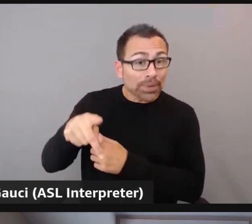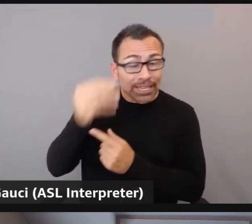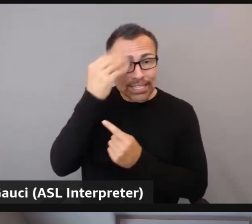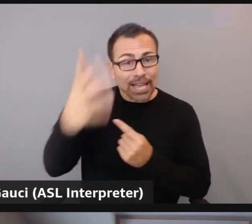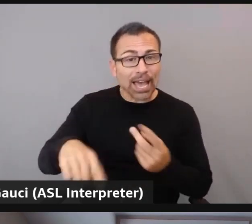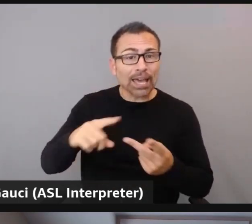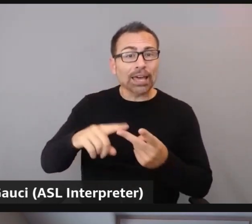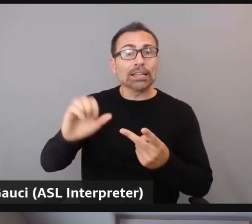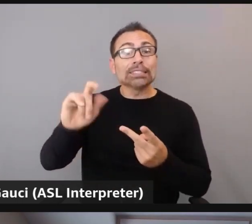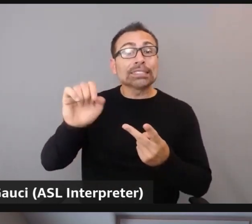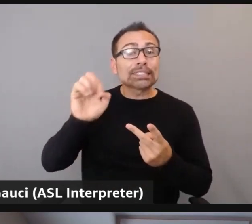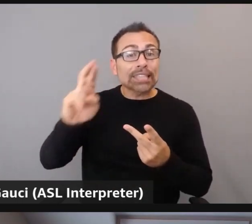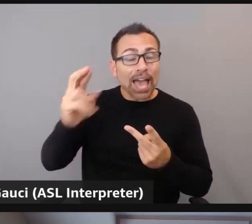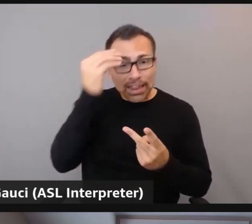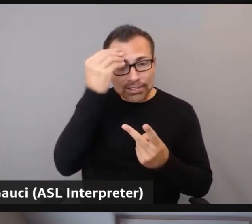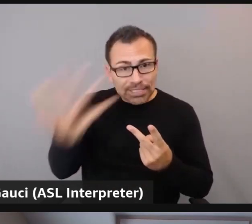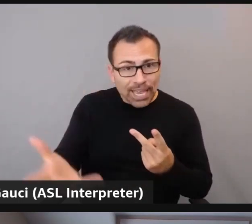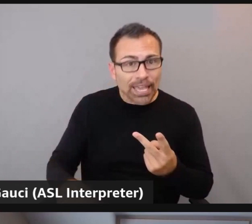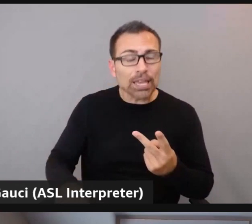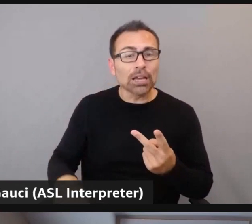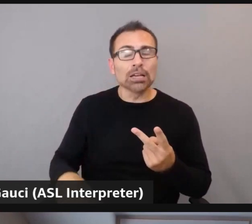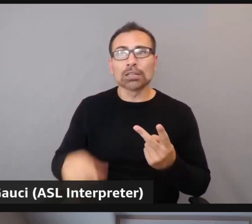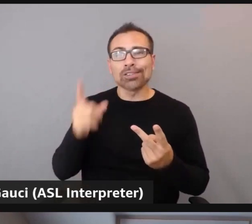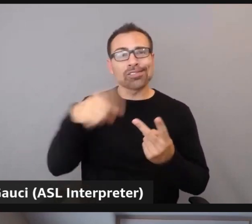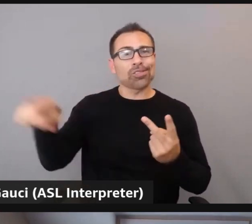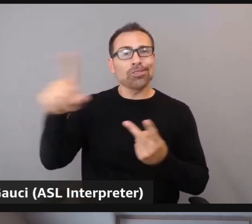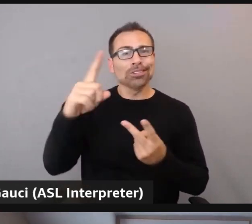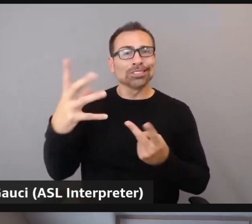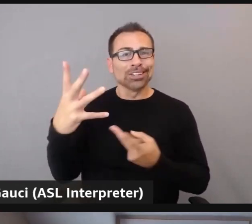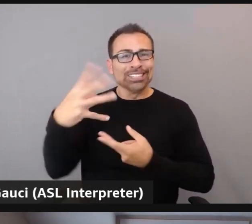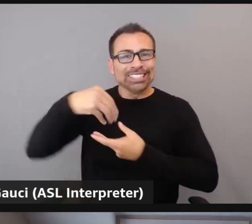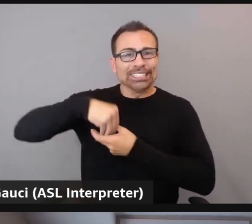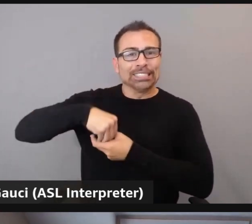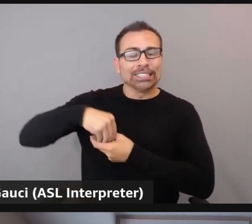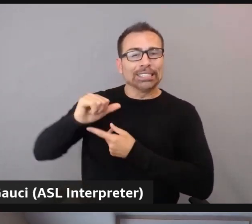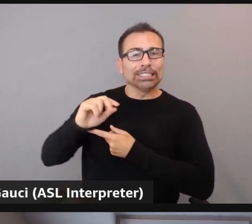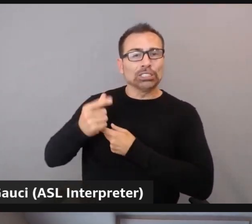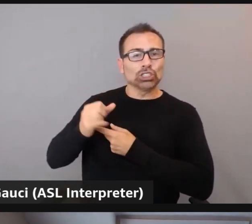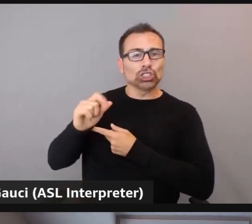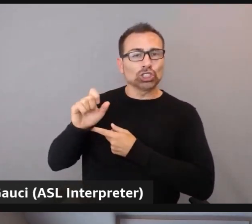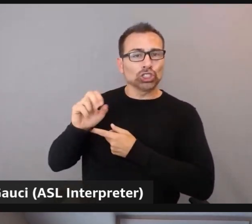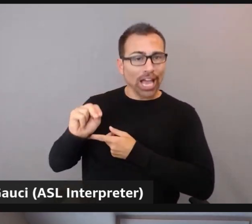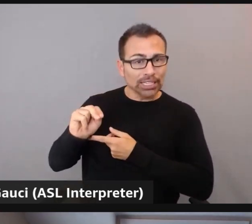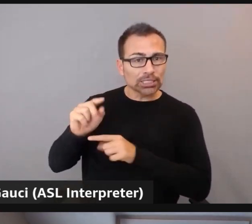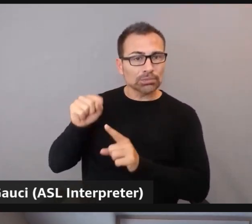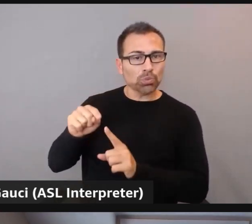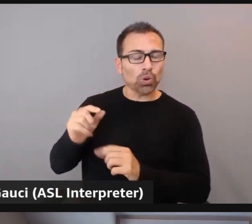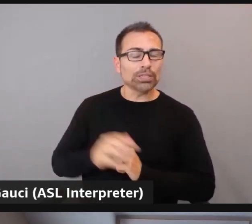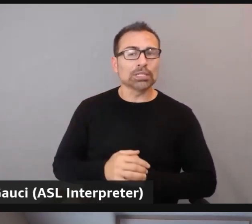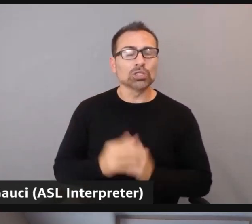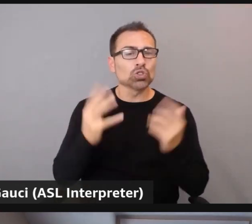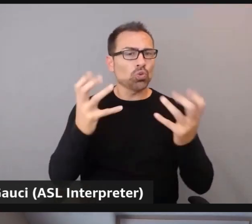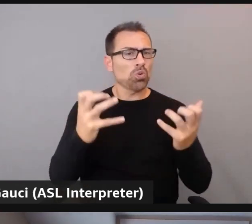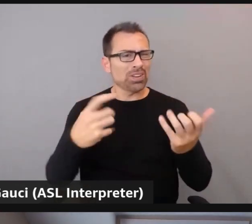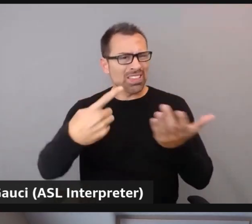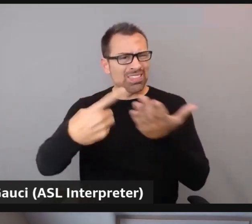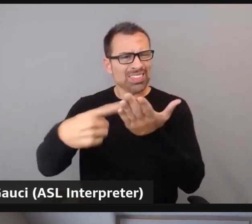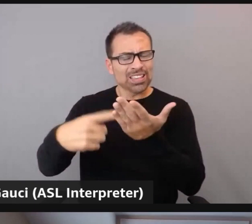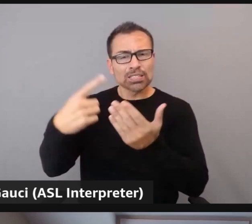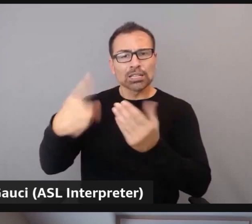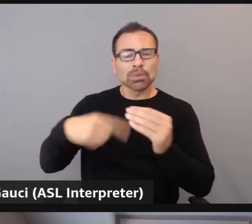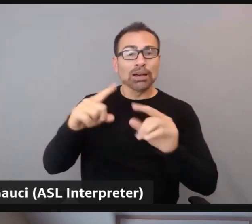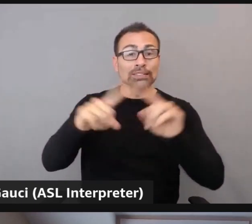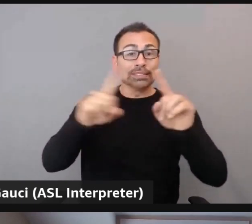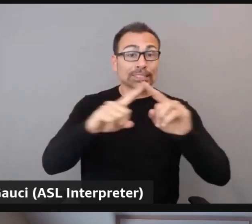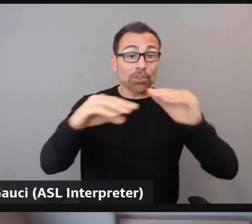of those ingestion points. So what we like to do is think about all these different layers that kind of come into play. And I think we talked about